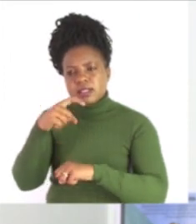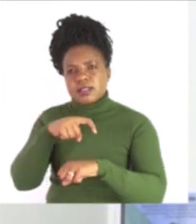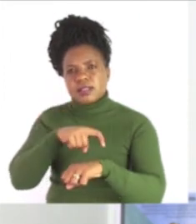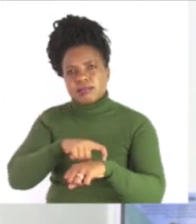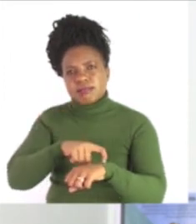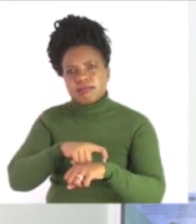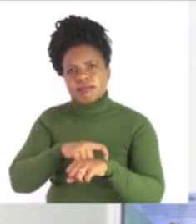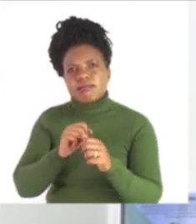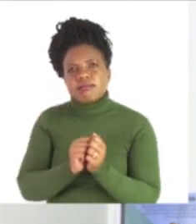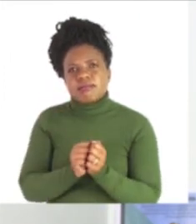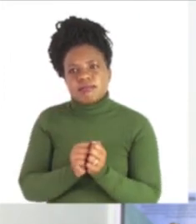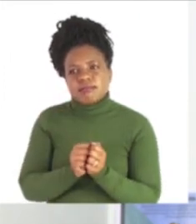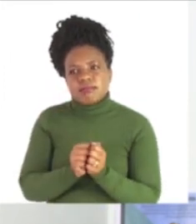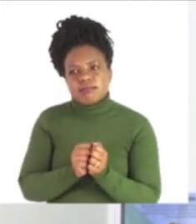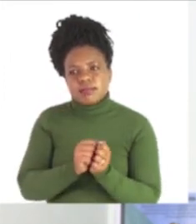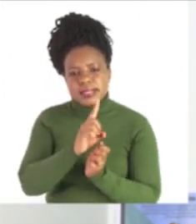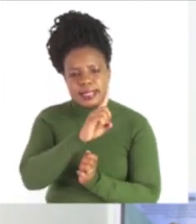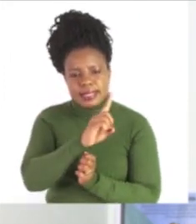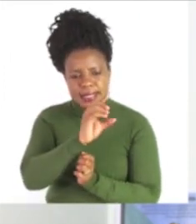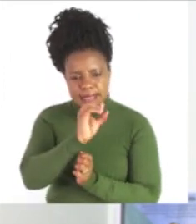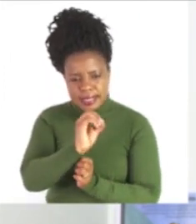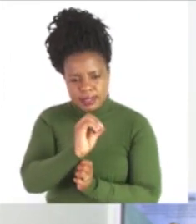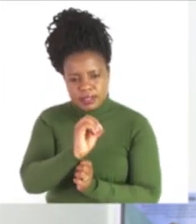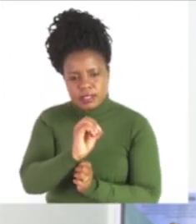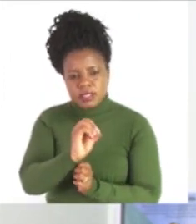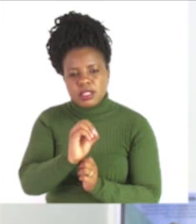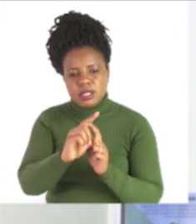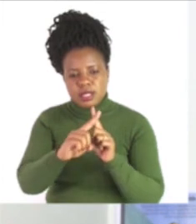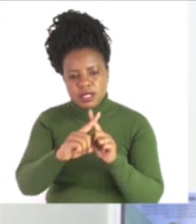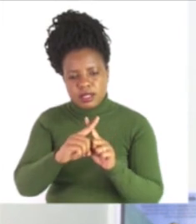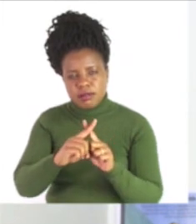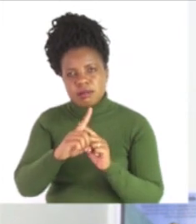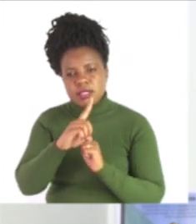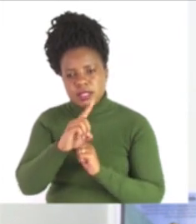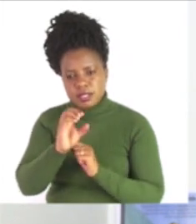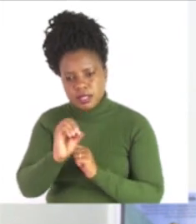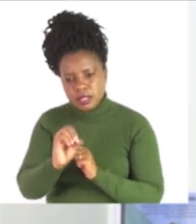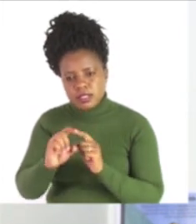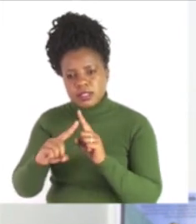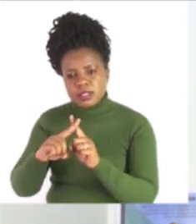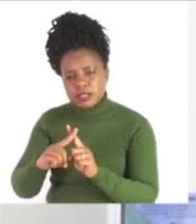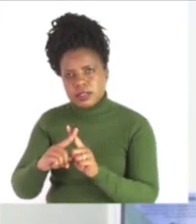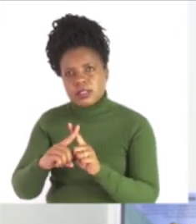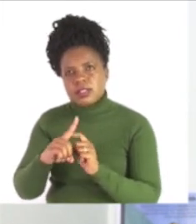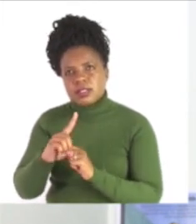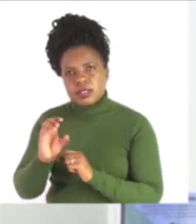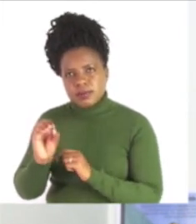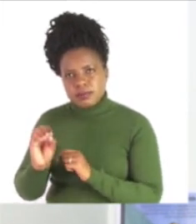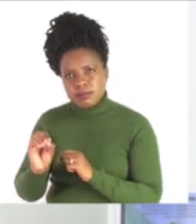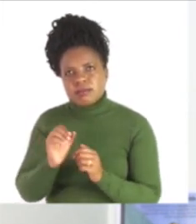And 10 must appear 3 times. We have 10 times 10 times